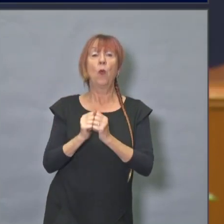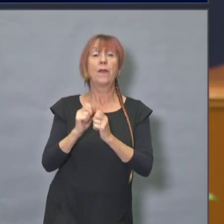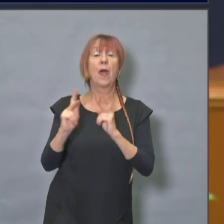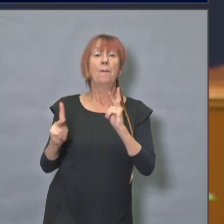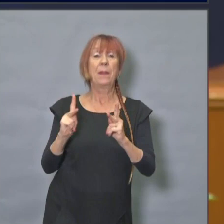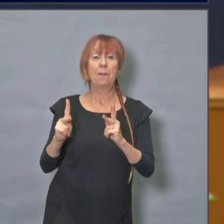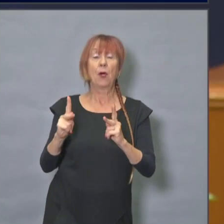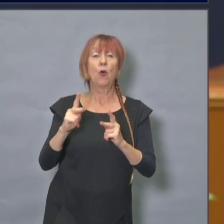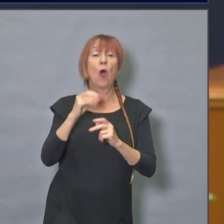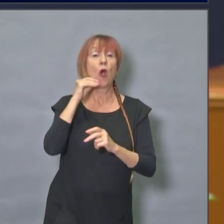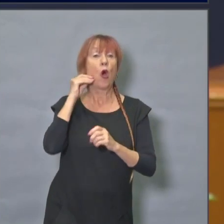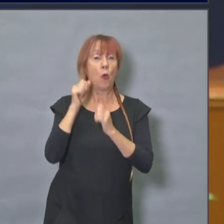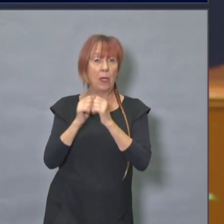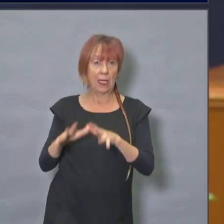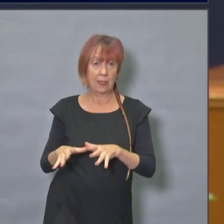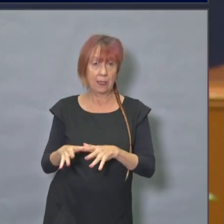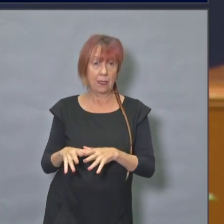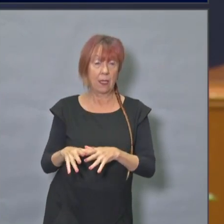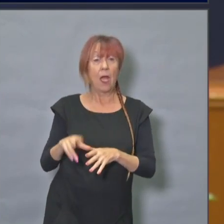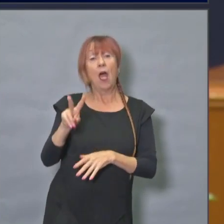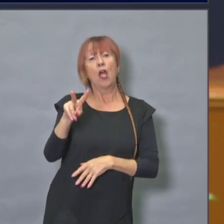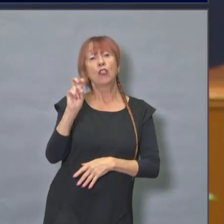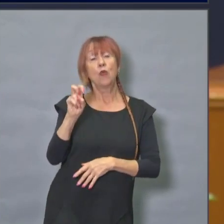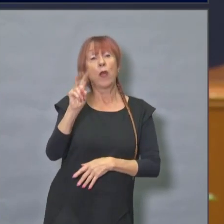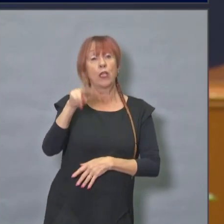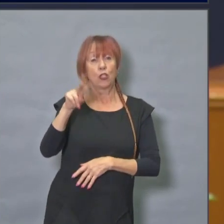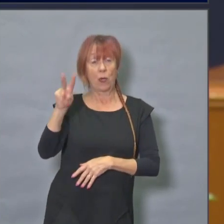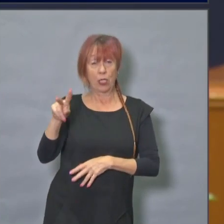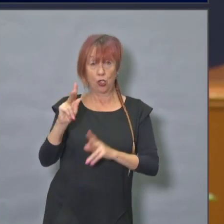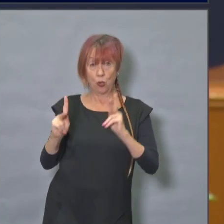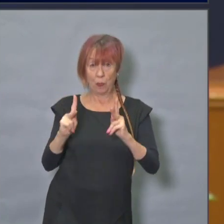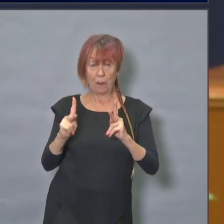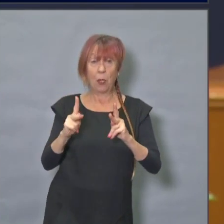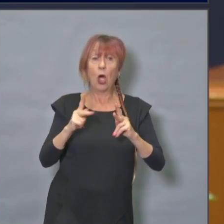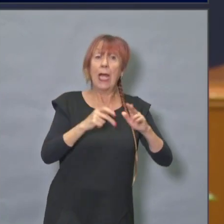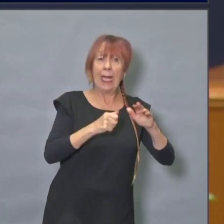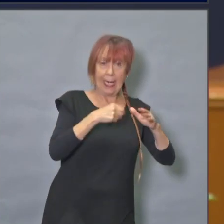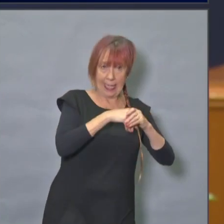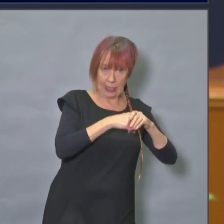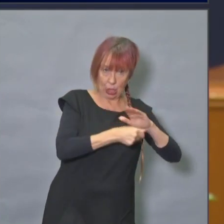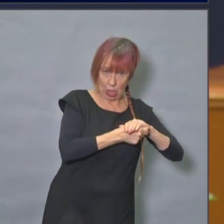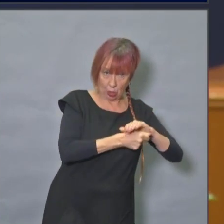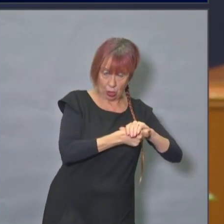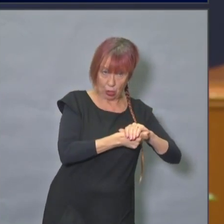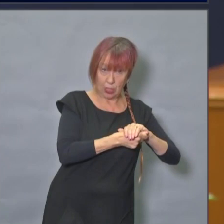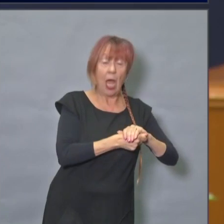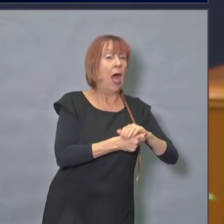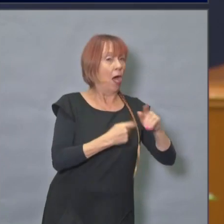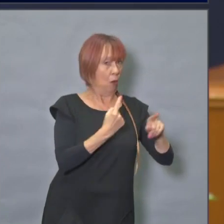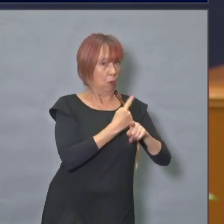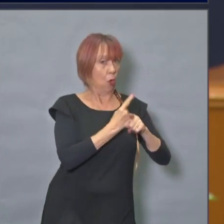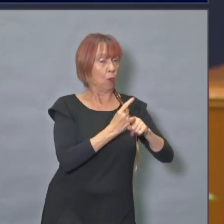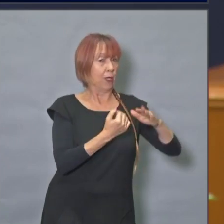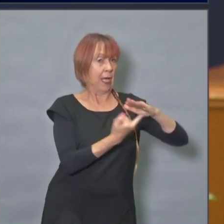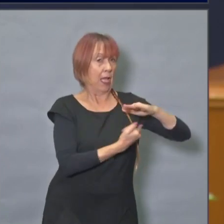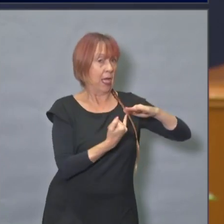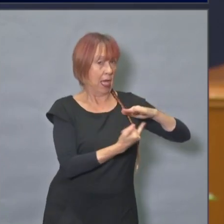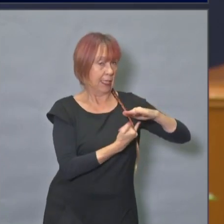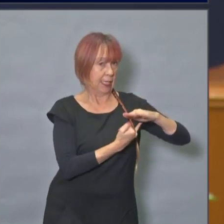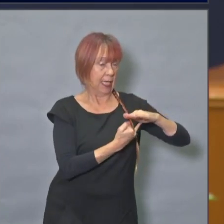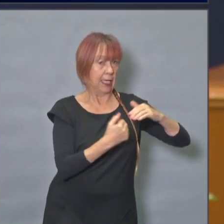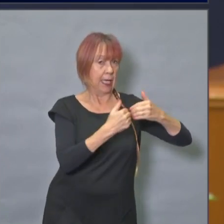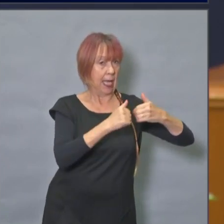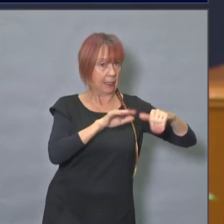experiencing homelessness. There are 222 people who were sheltered and were appropriately isolated, and close contacts